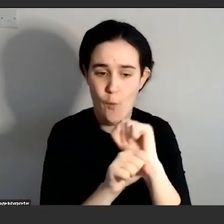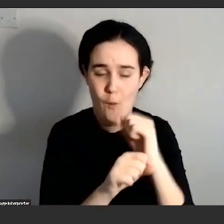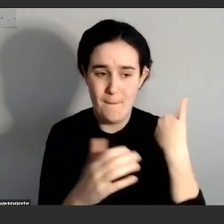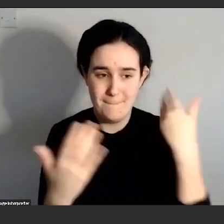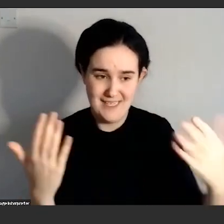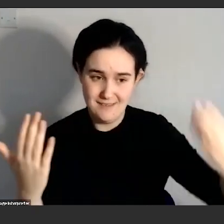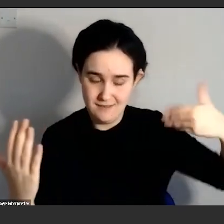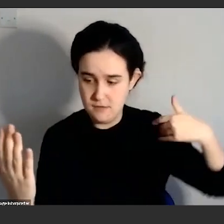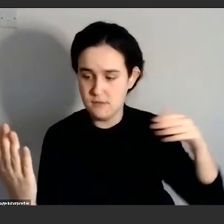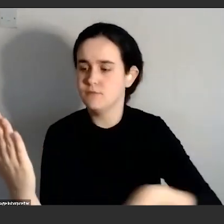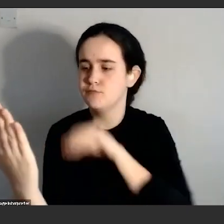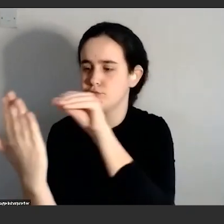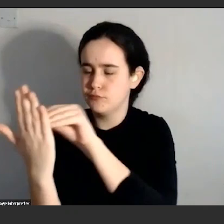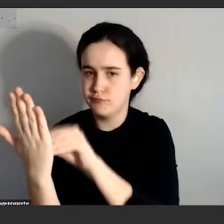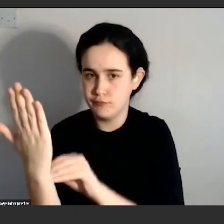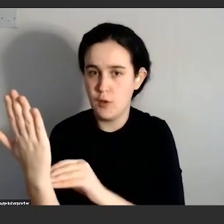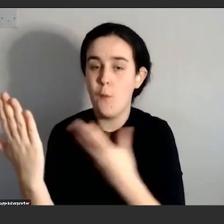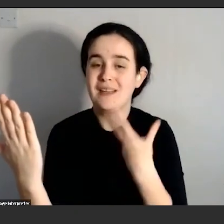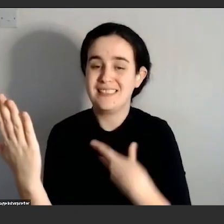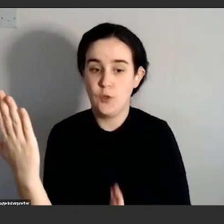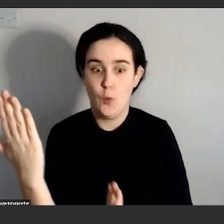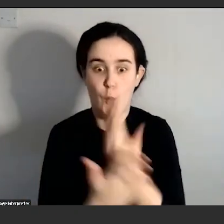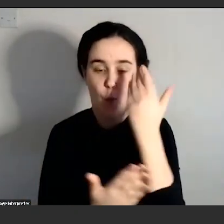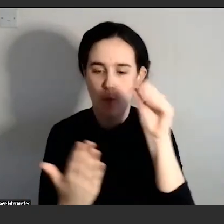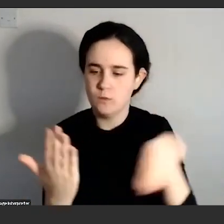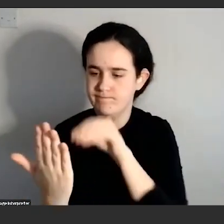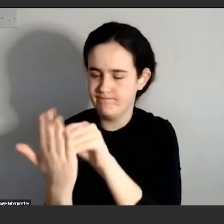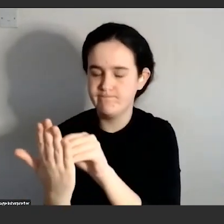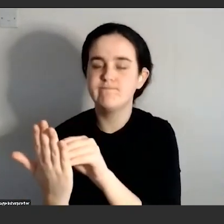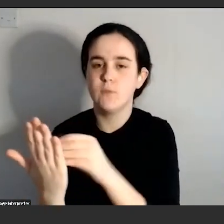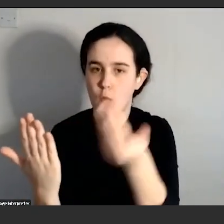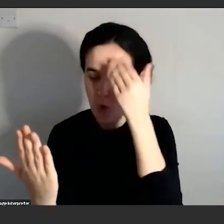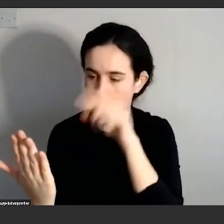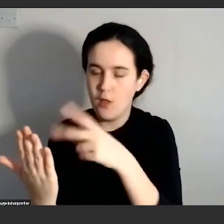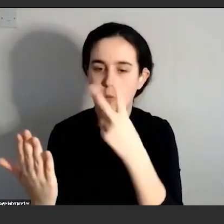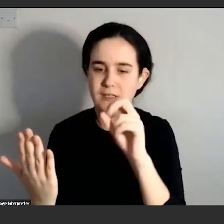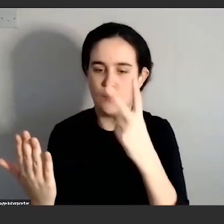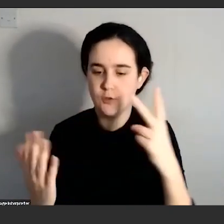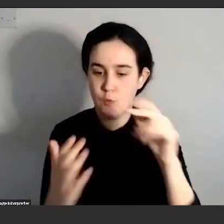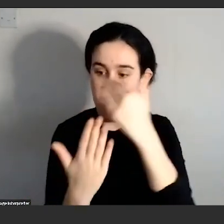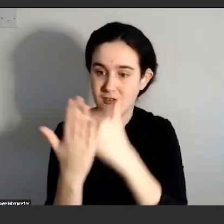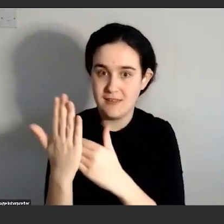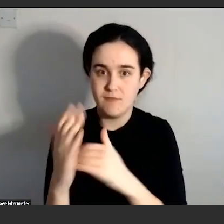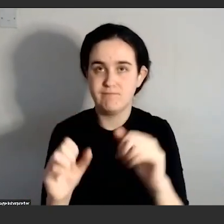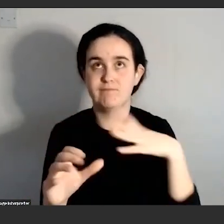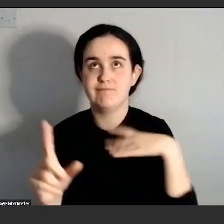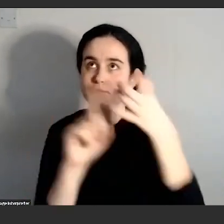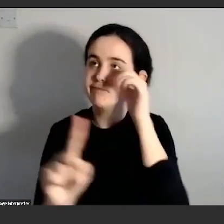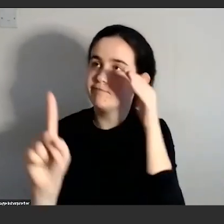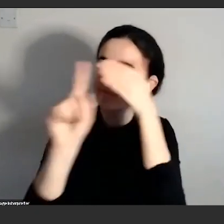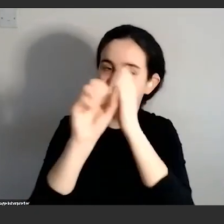into strategic partnerships, we will build robust and disability-friendly health systems for ourselves, as well as our